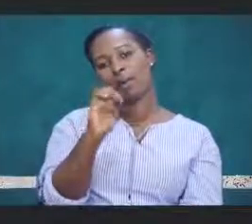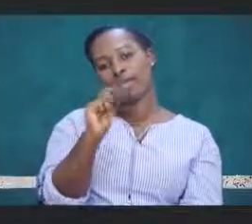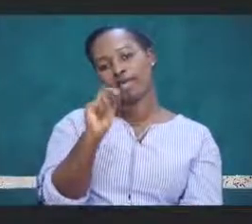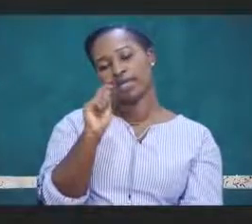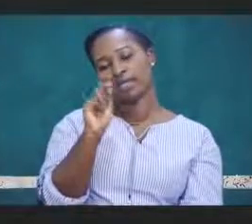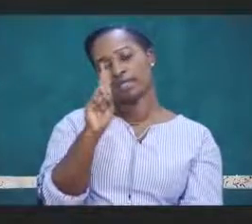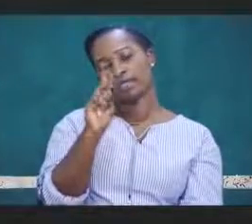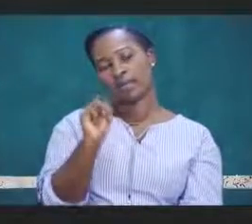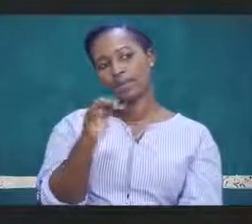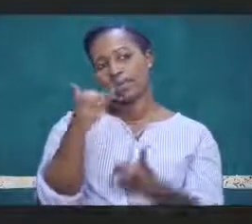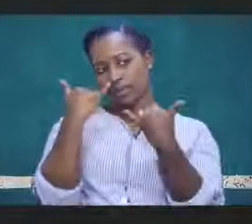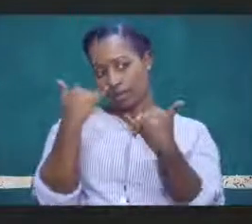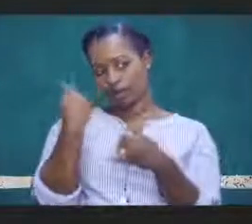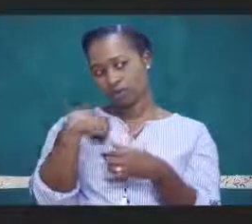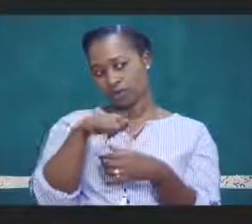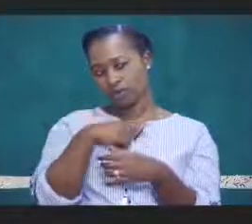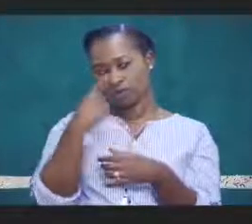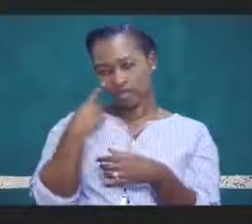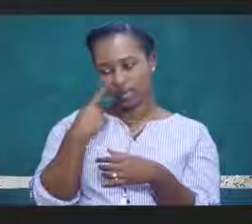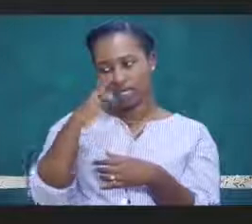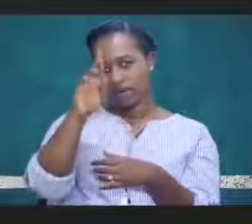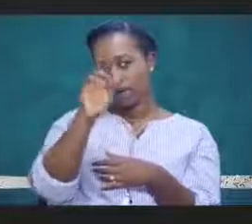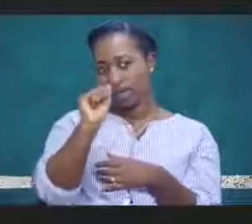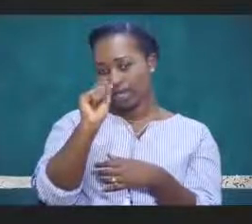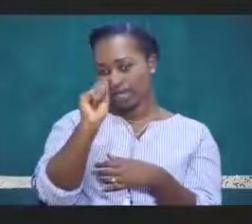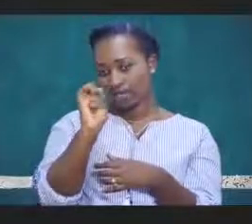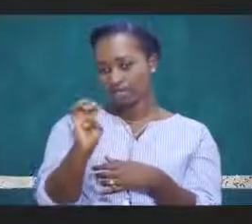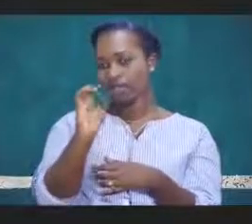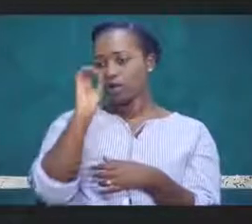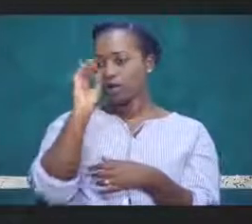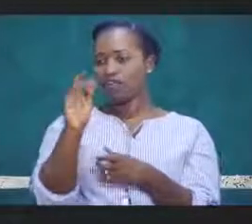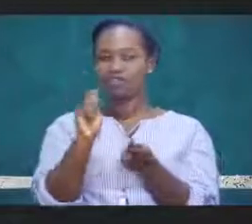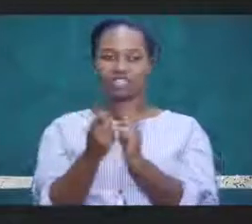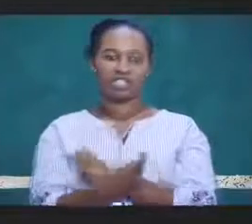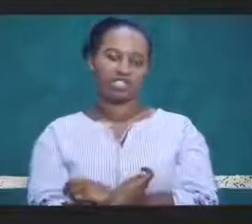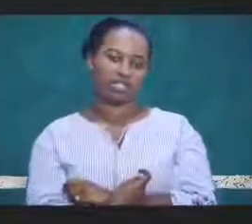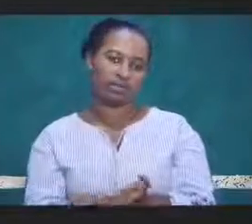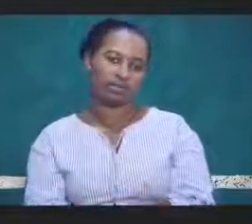Let us now factor in this rate of change. So rate